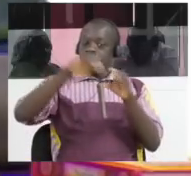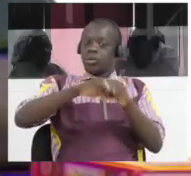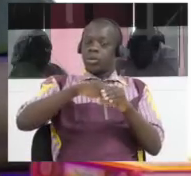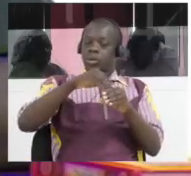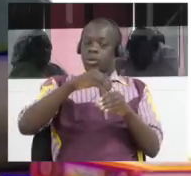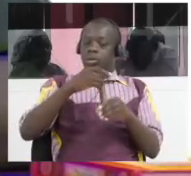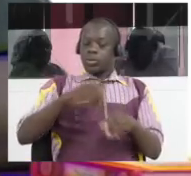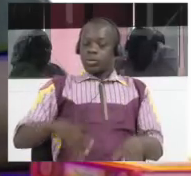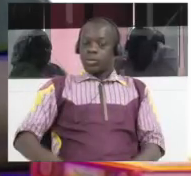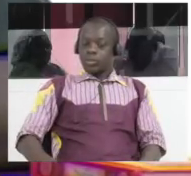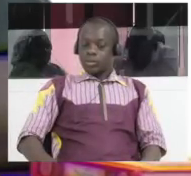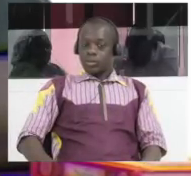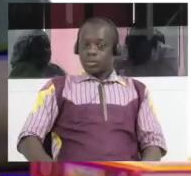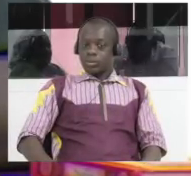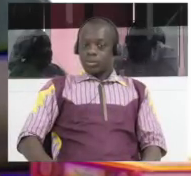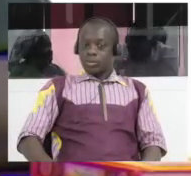Well,